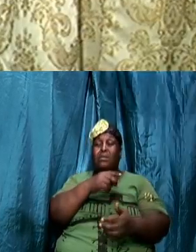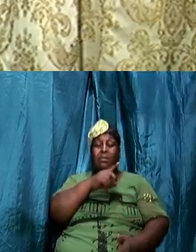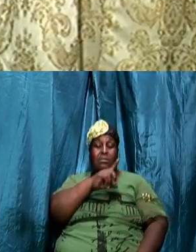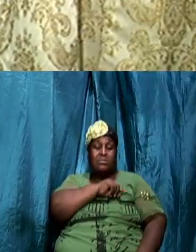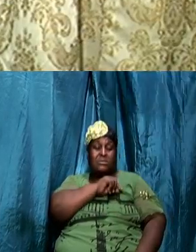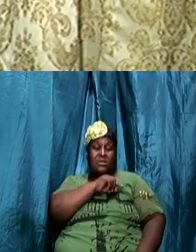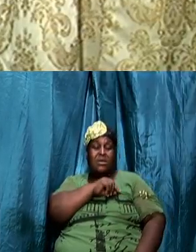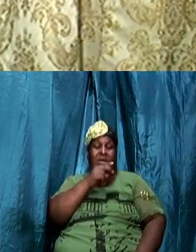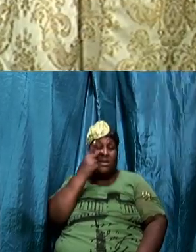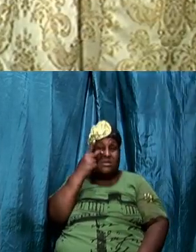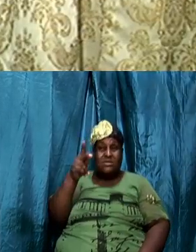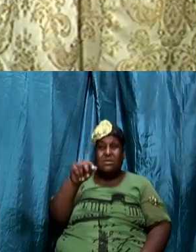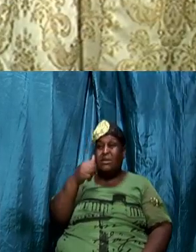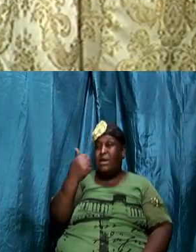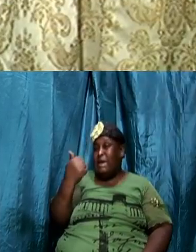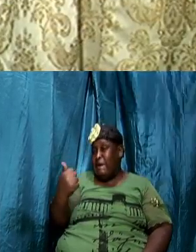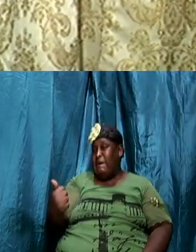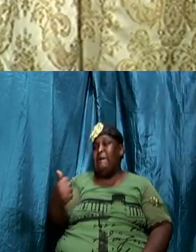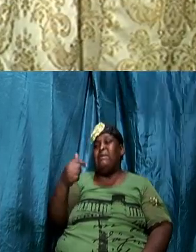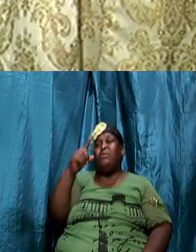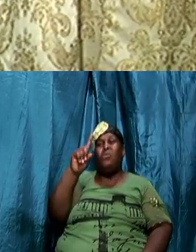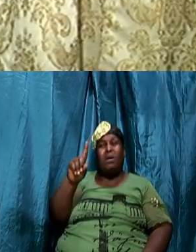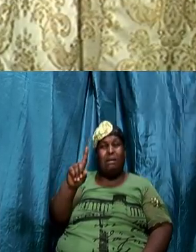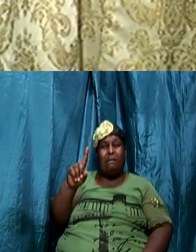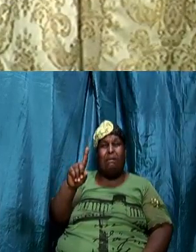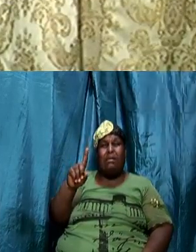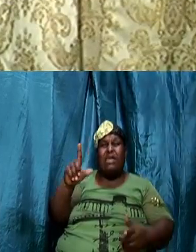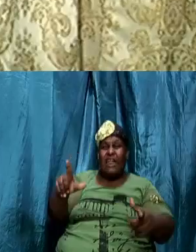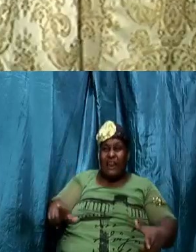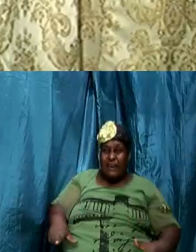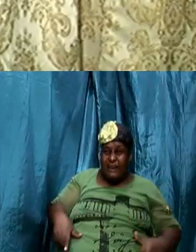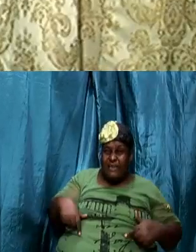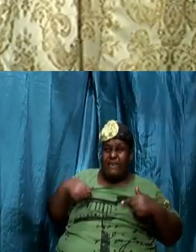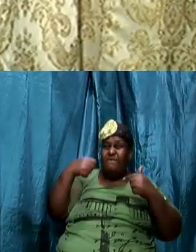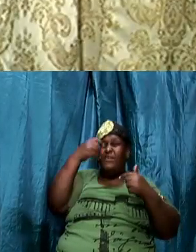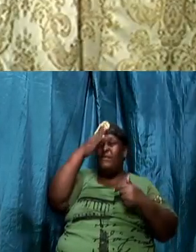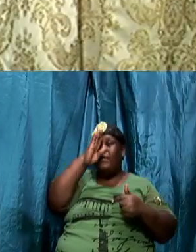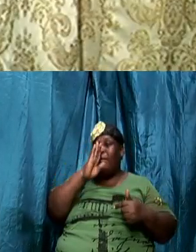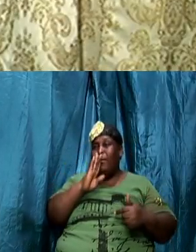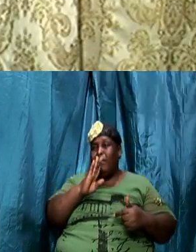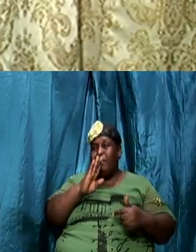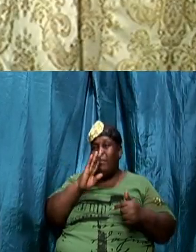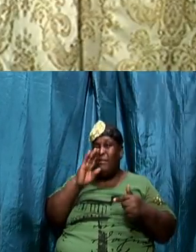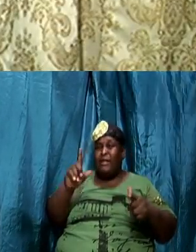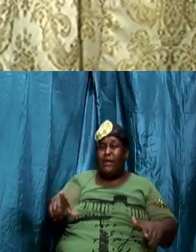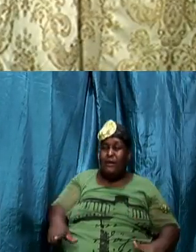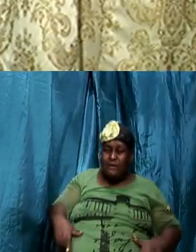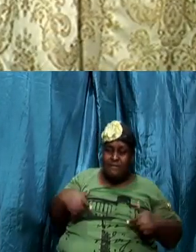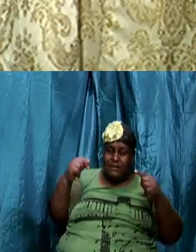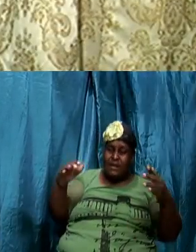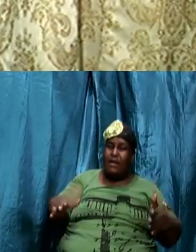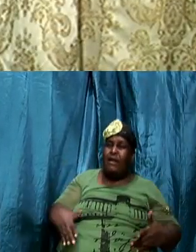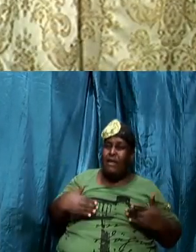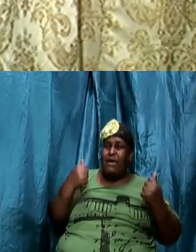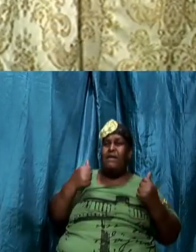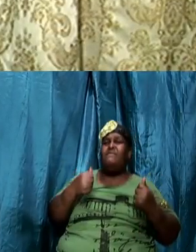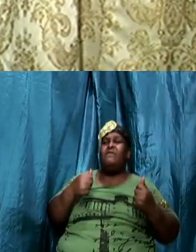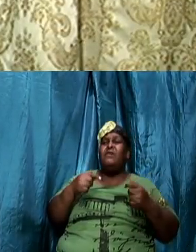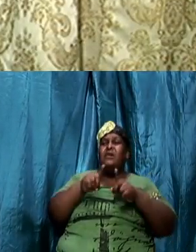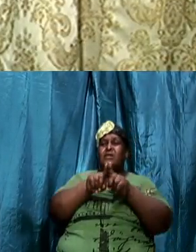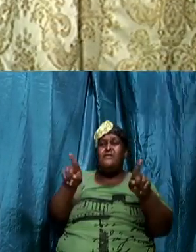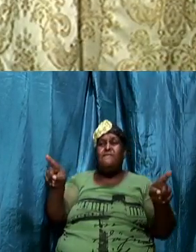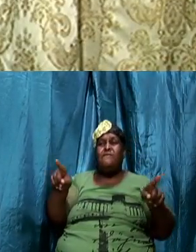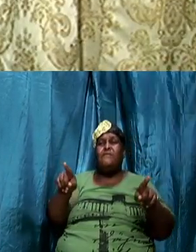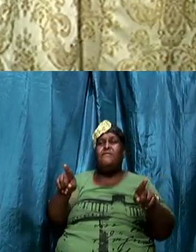wrong road, a slippery slope, and not use this means and other